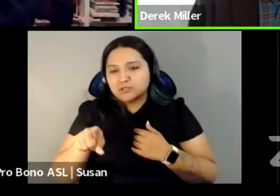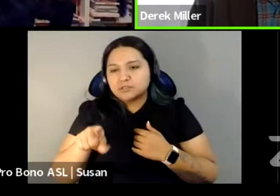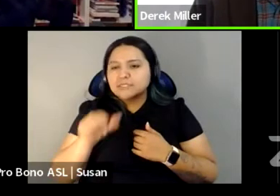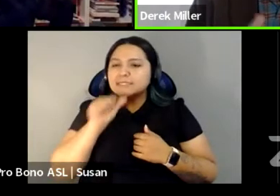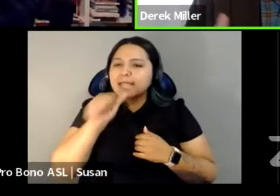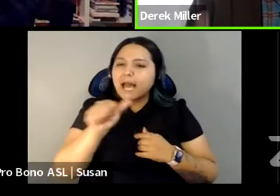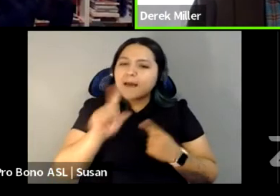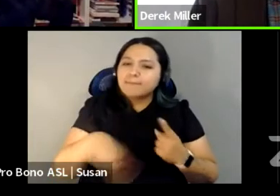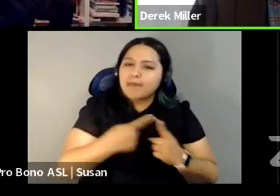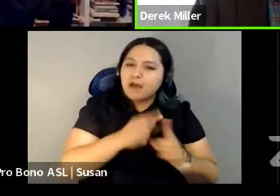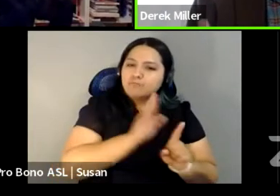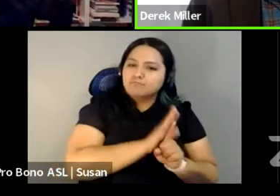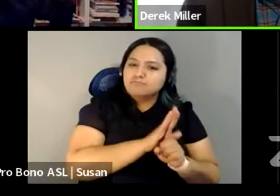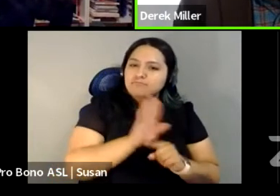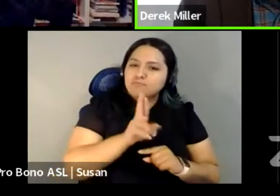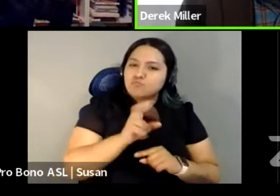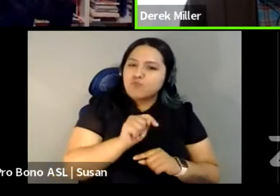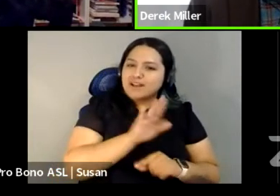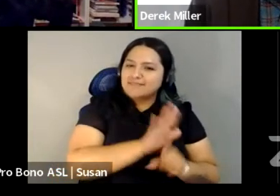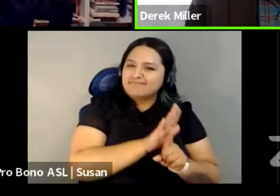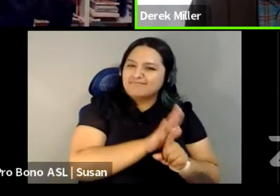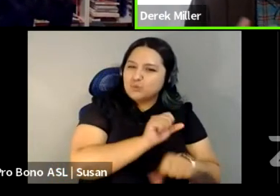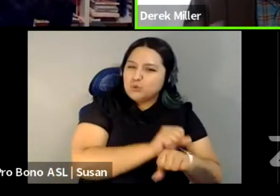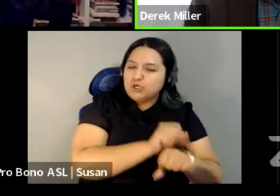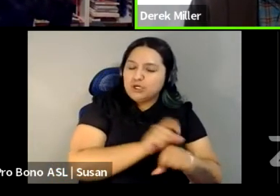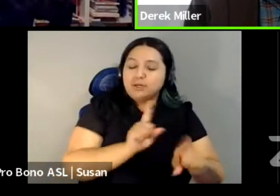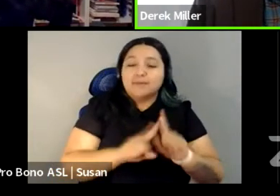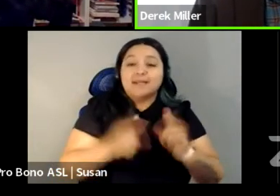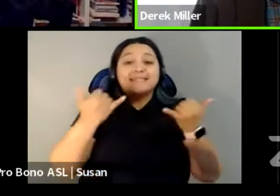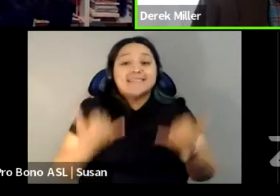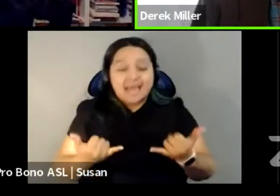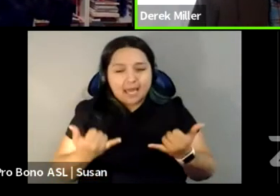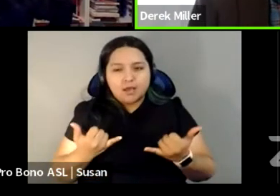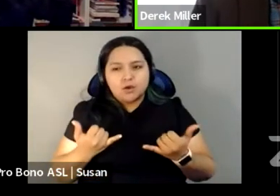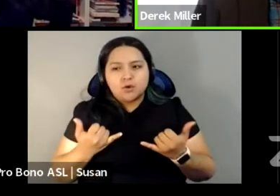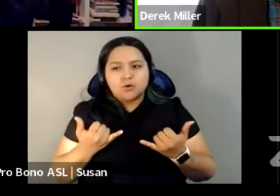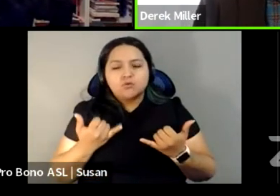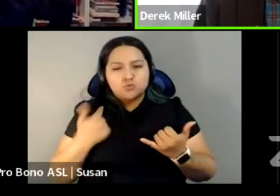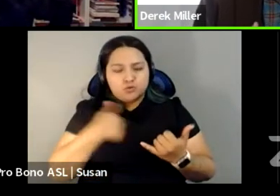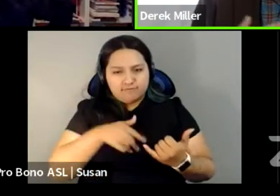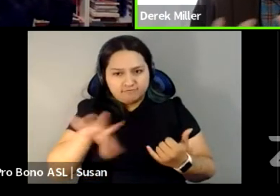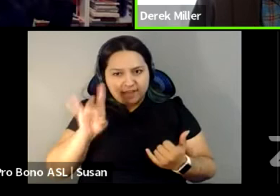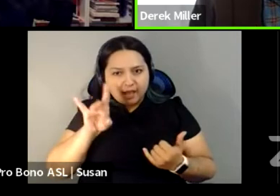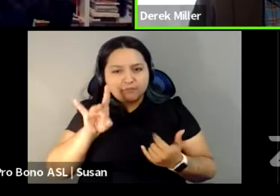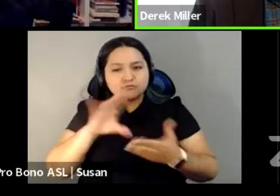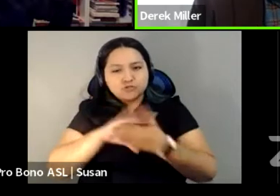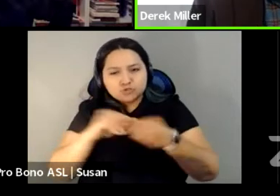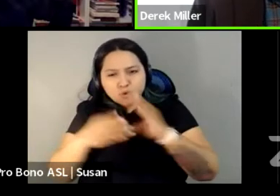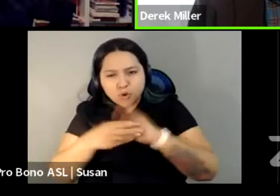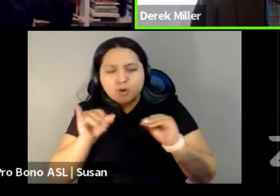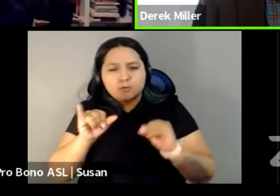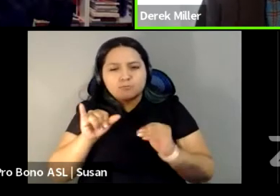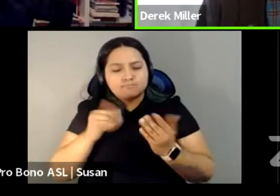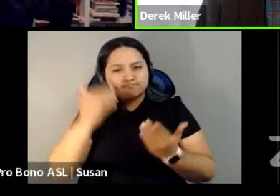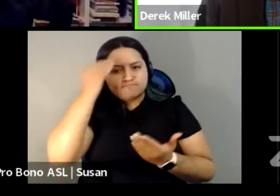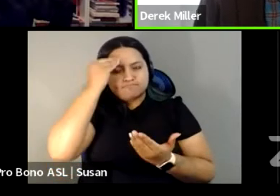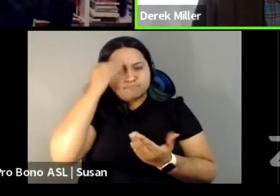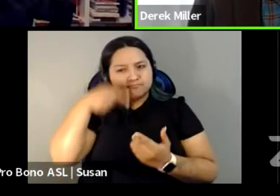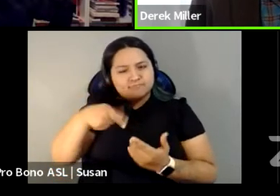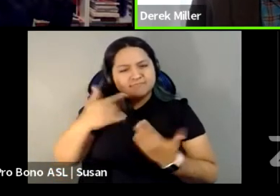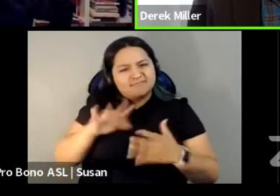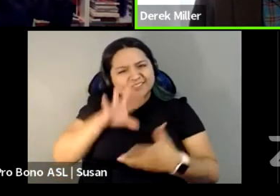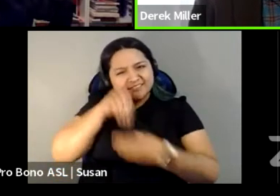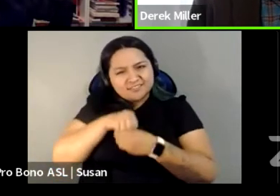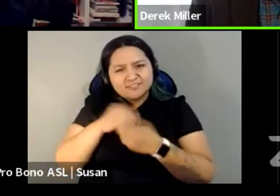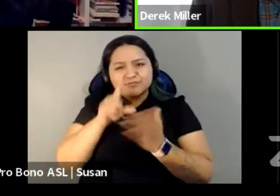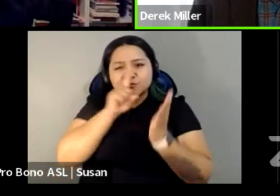done, but about what we should do now that we know this story. As the summary suggests, this is a magnificent book. It's tremendous in research and range. It's a wide